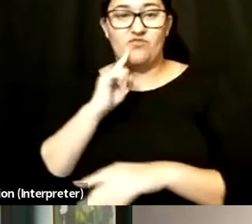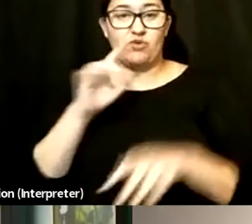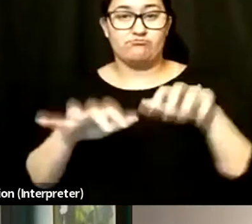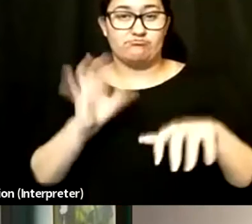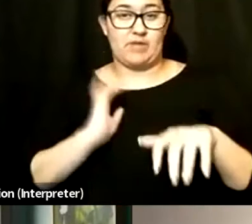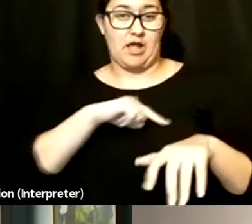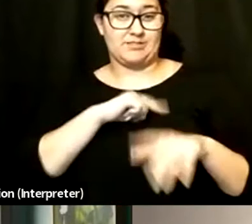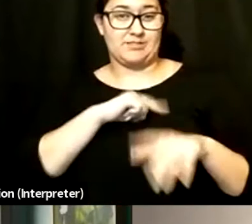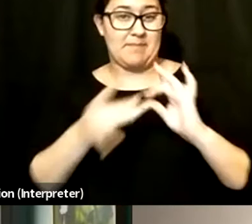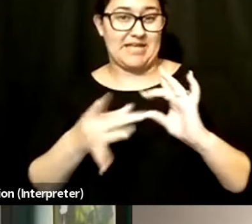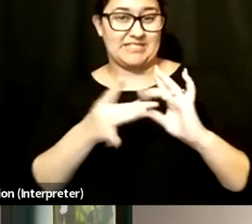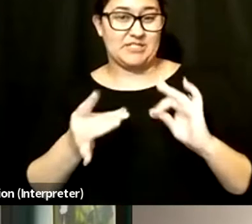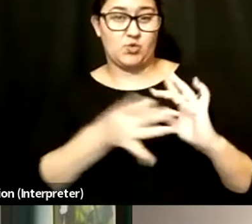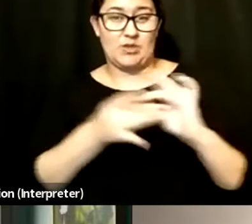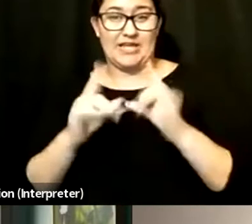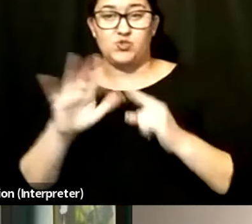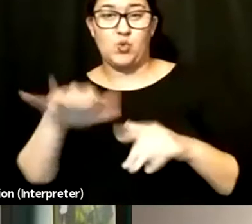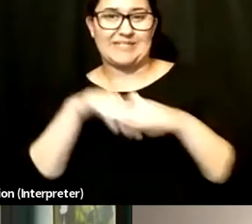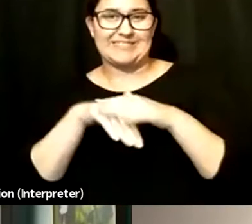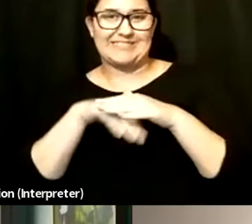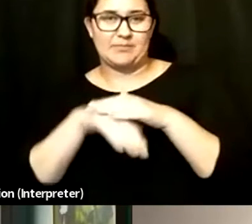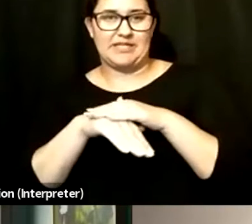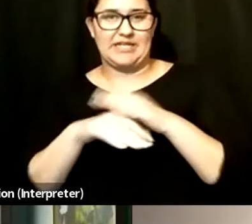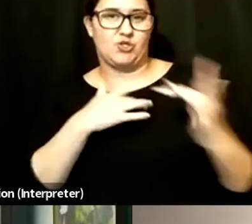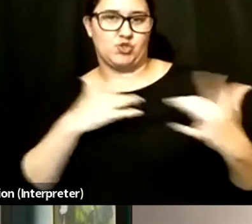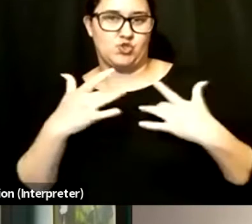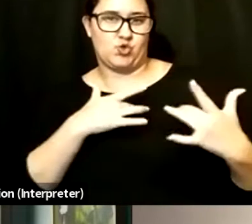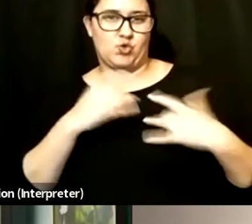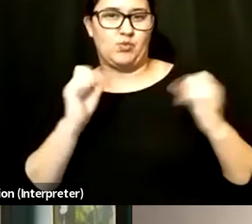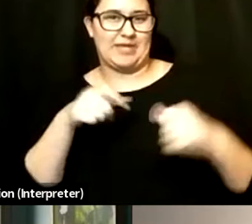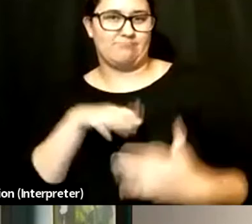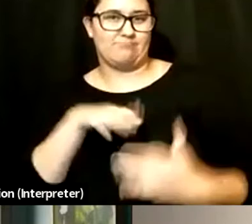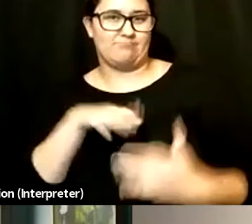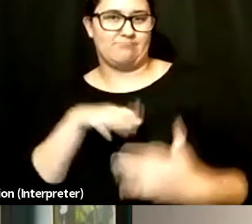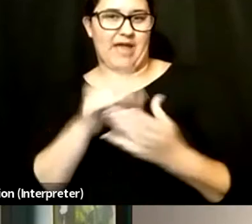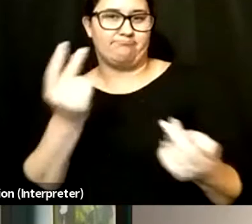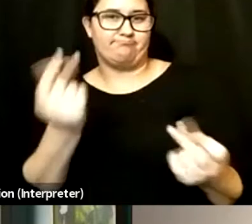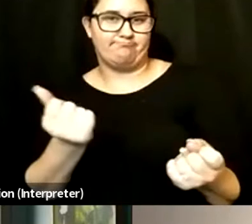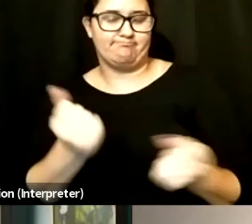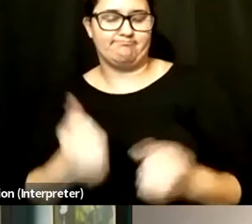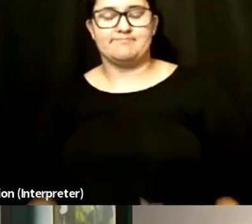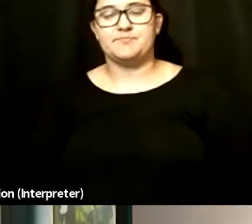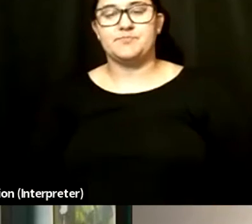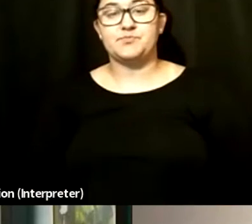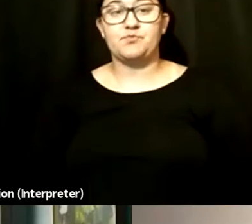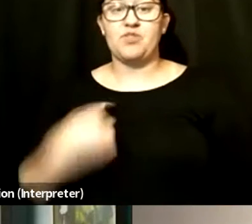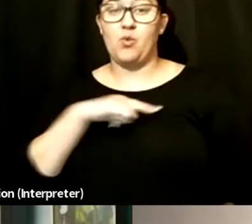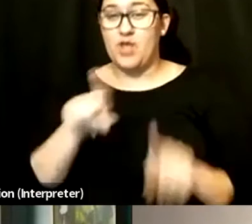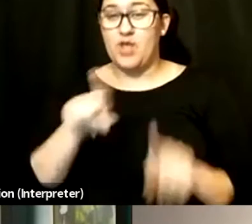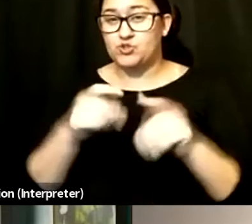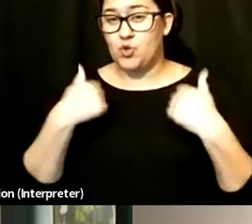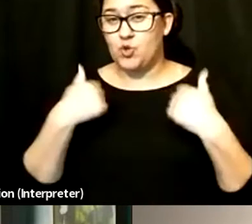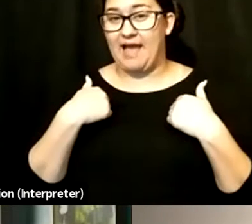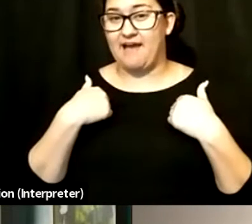message related to your accessibility concerns, and we can address those if needed. We also have a stream text